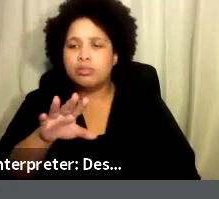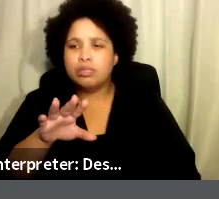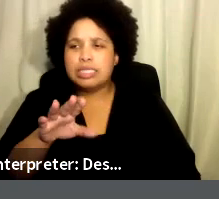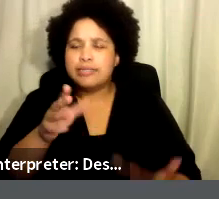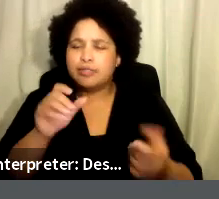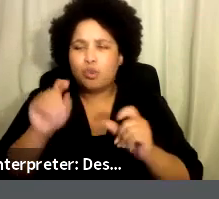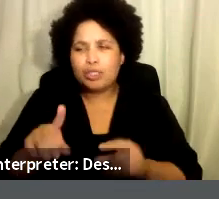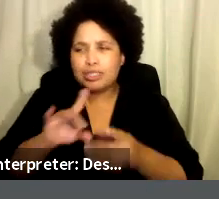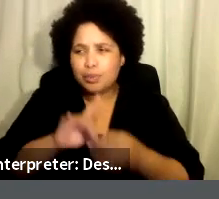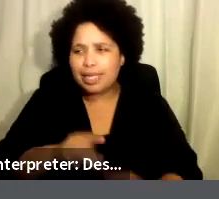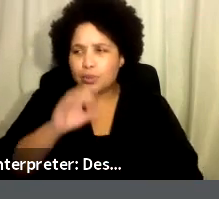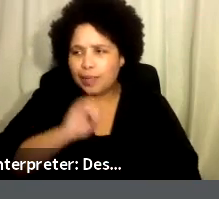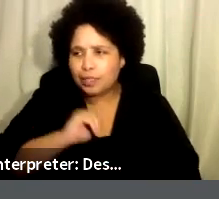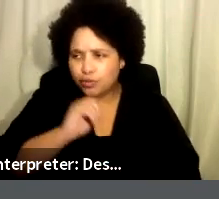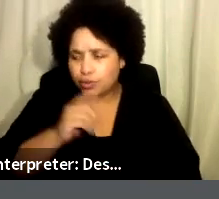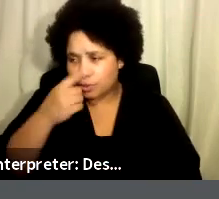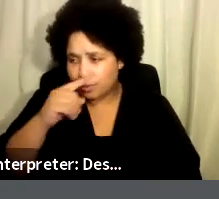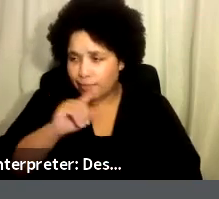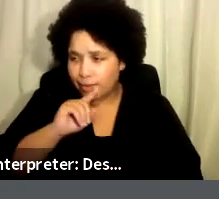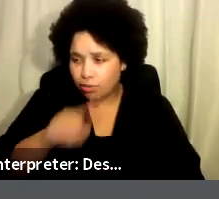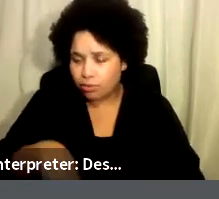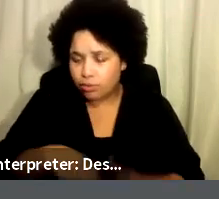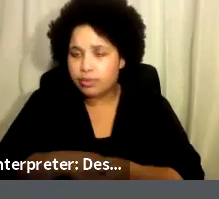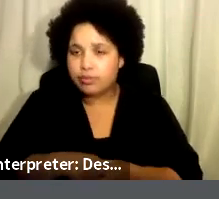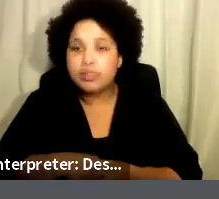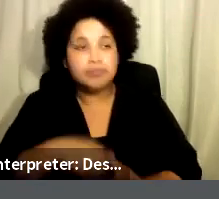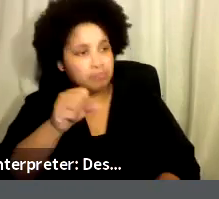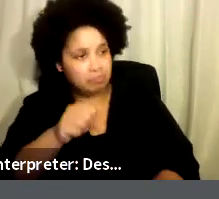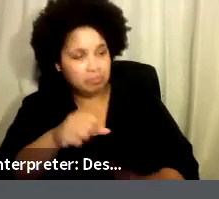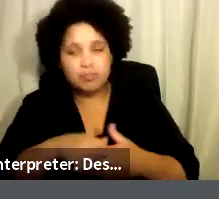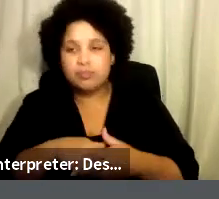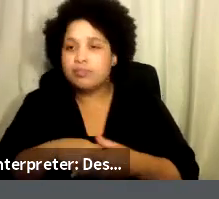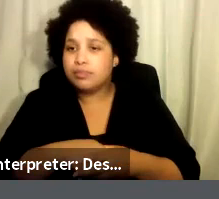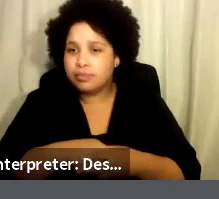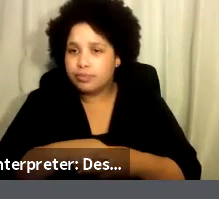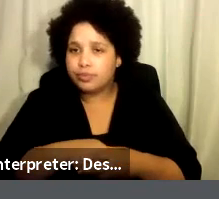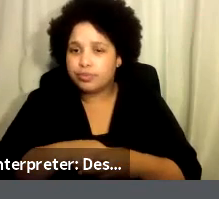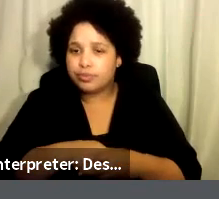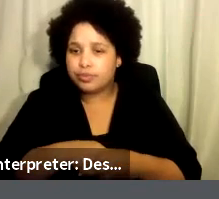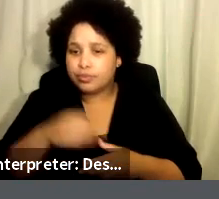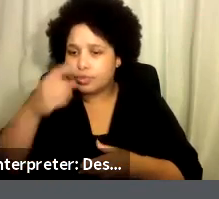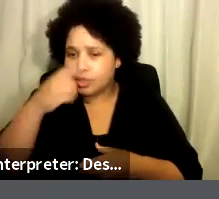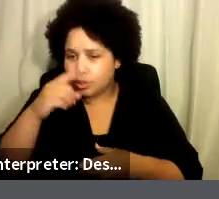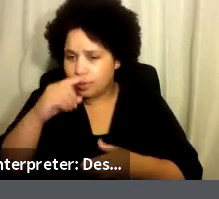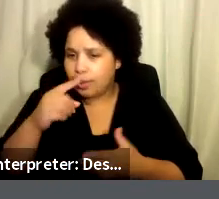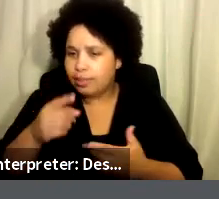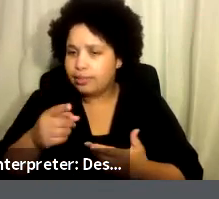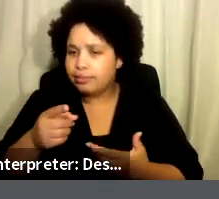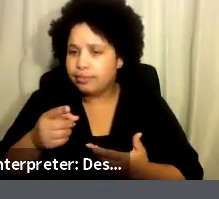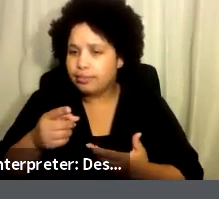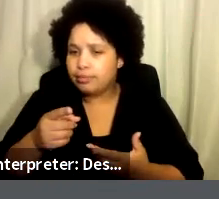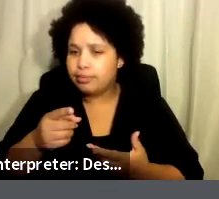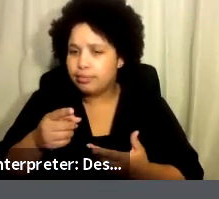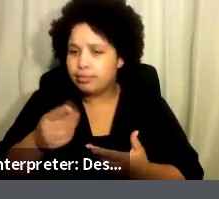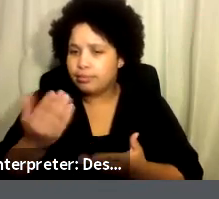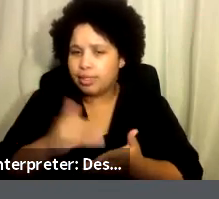ages for programs. So could you reply again,